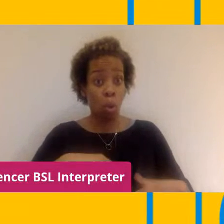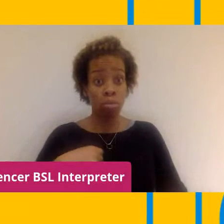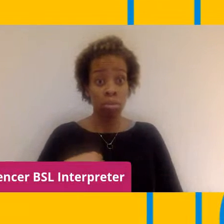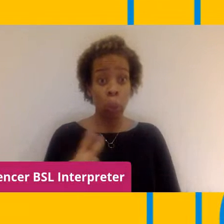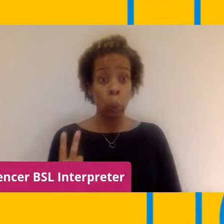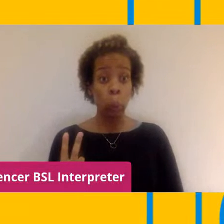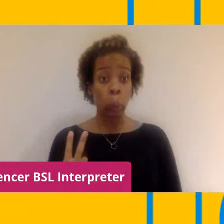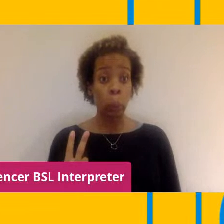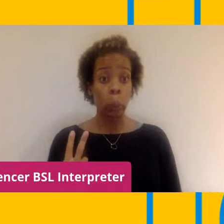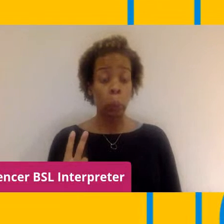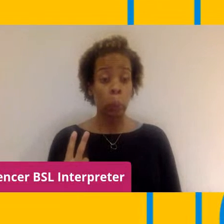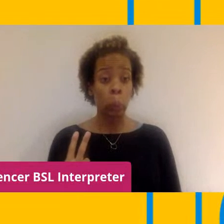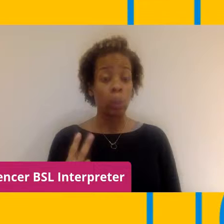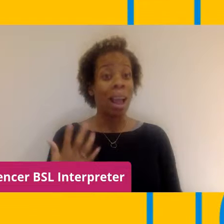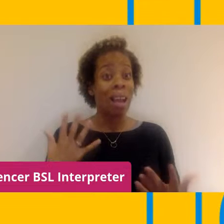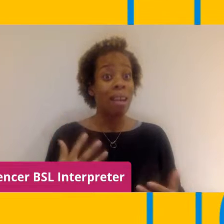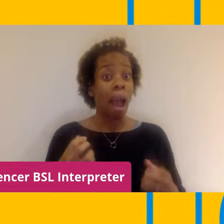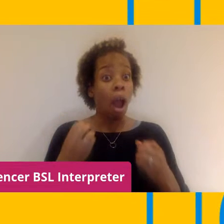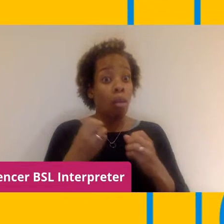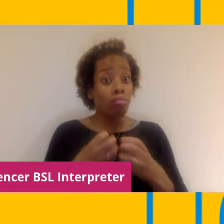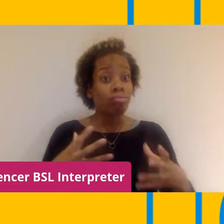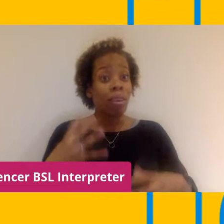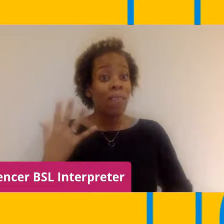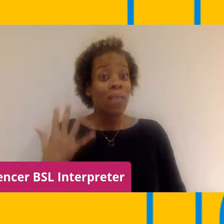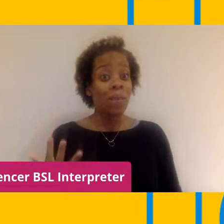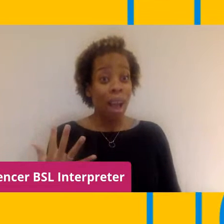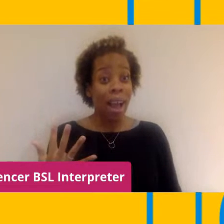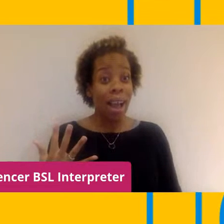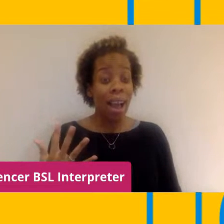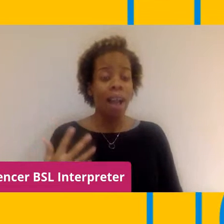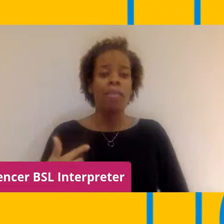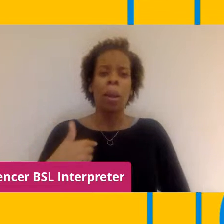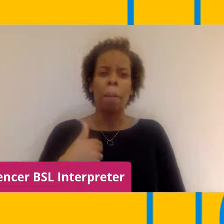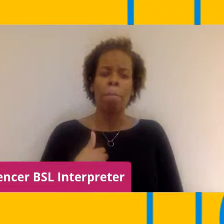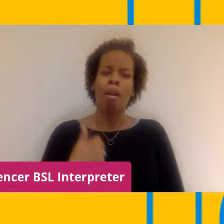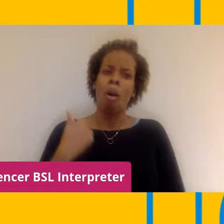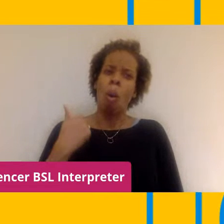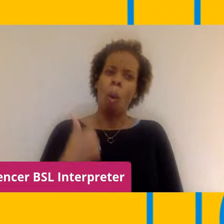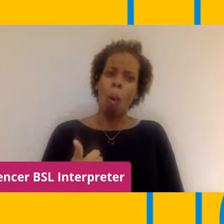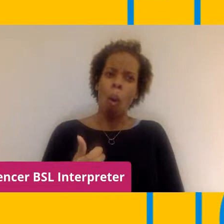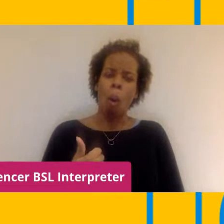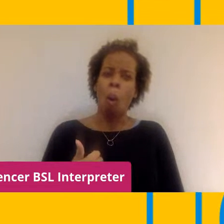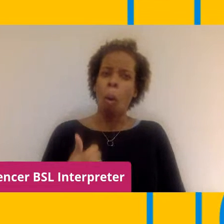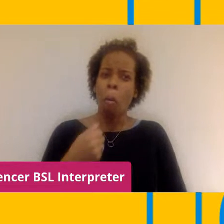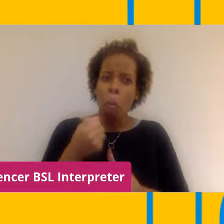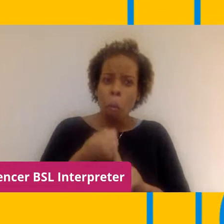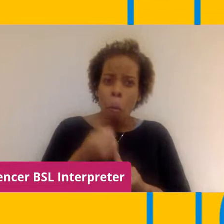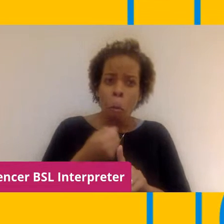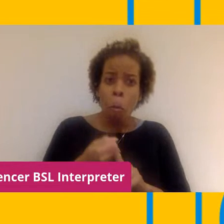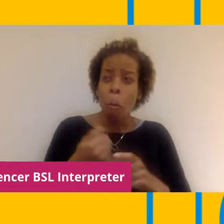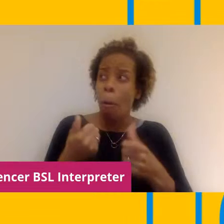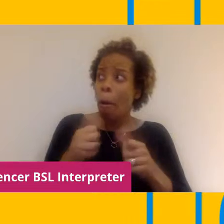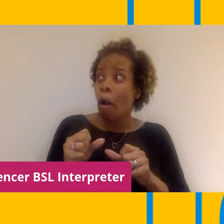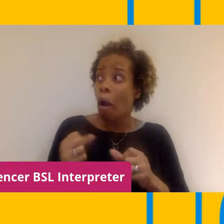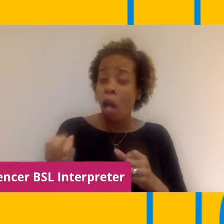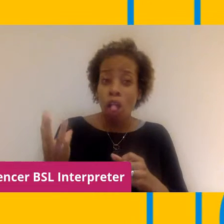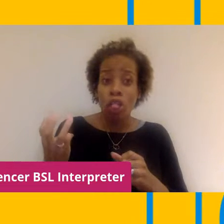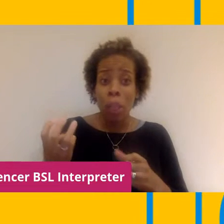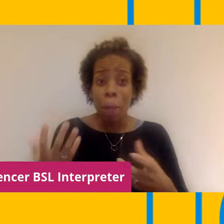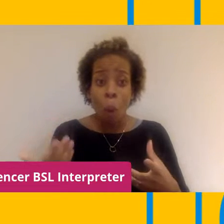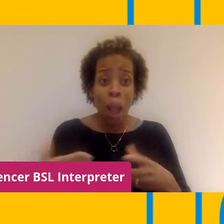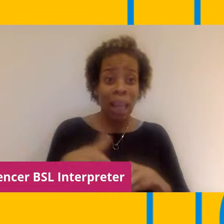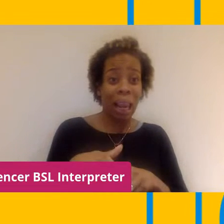up to 5. So I'm really delighted that some of the things that we've been doing have actually had a direct effect in my